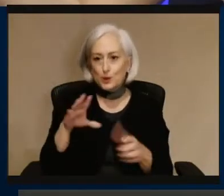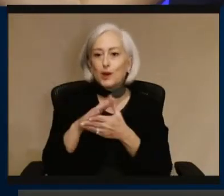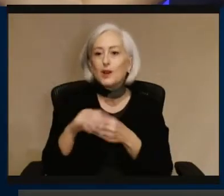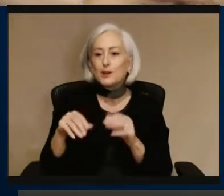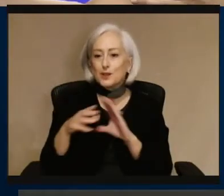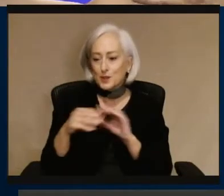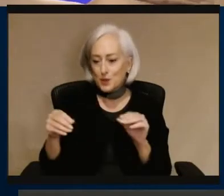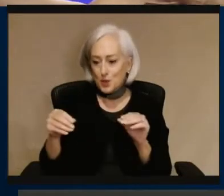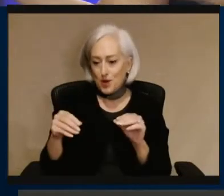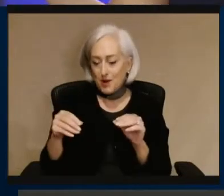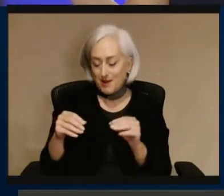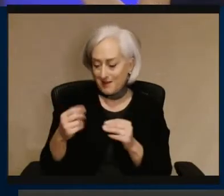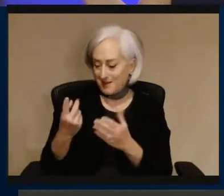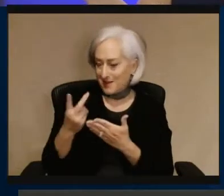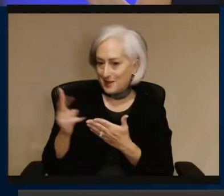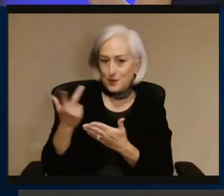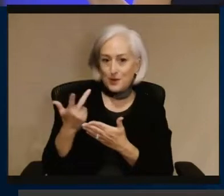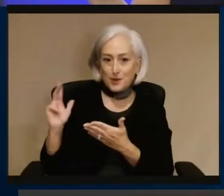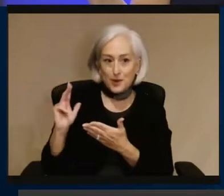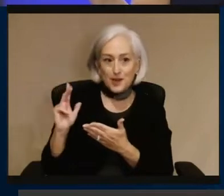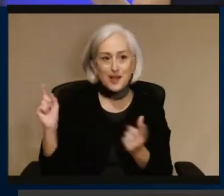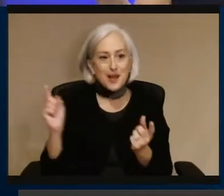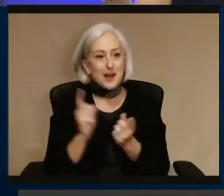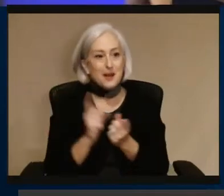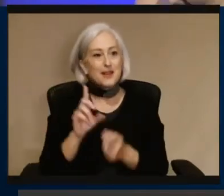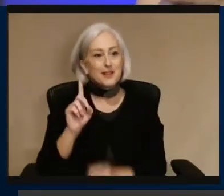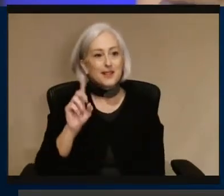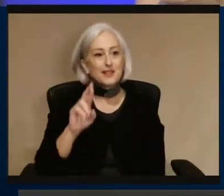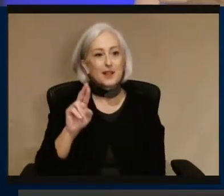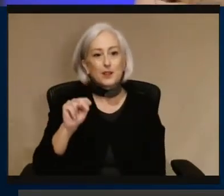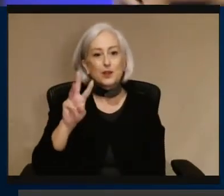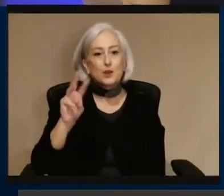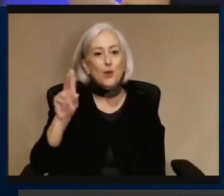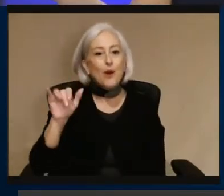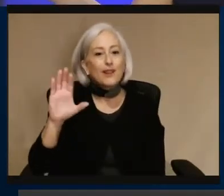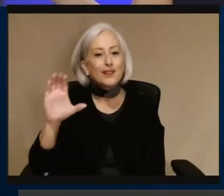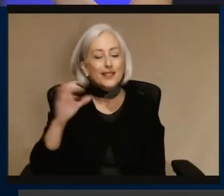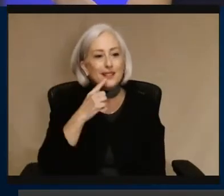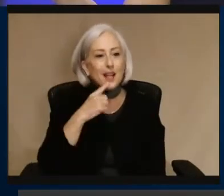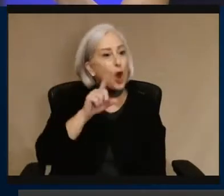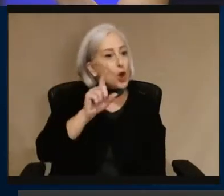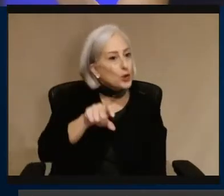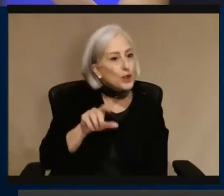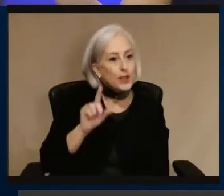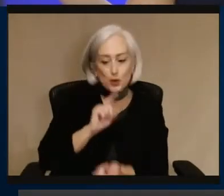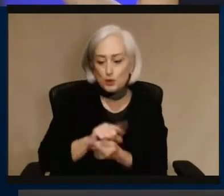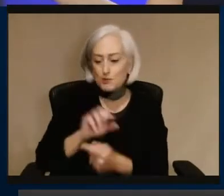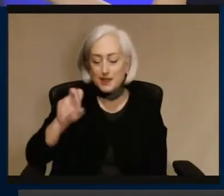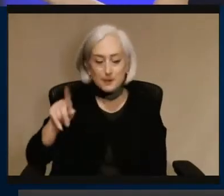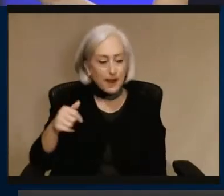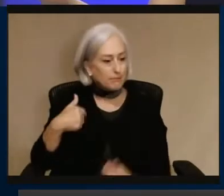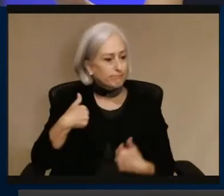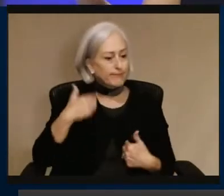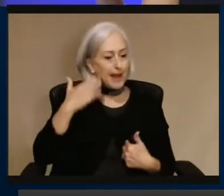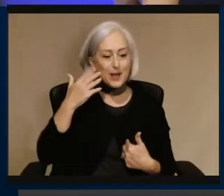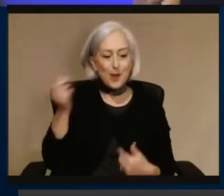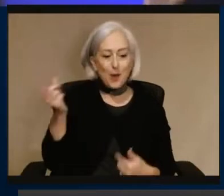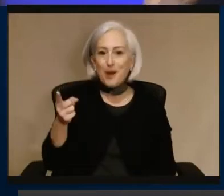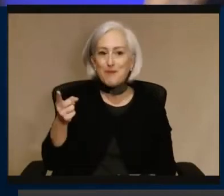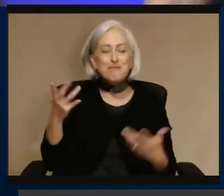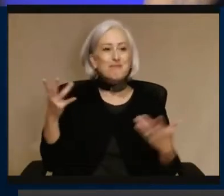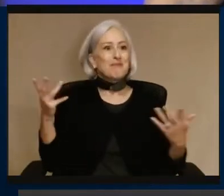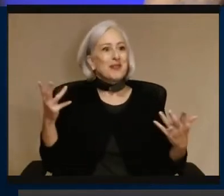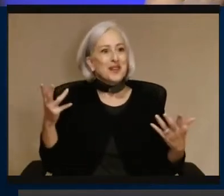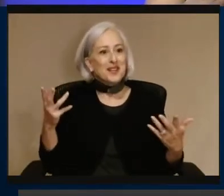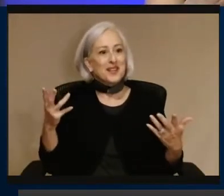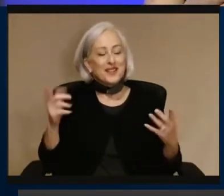run into Dr. Nawalnik, and he comes to my office and he said, "Oh, you've got to meet the Spechts." I said, "Well, I've already met them." He's like, "They're so great." And